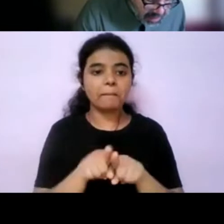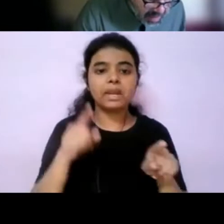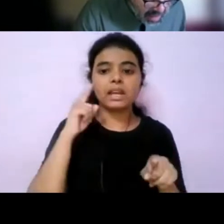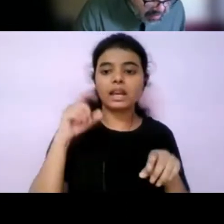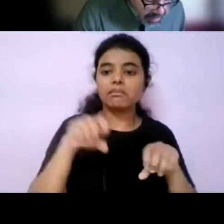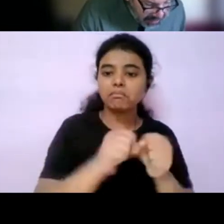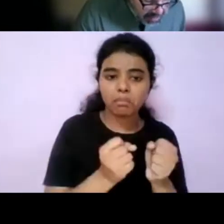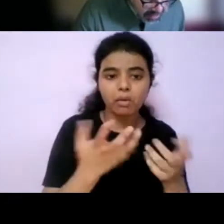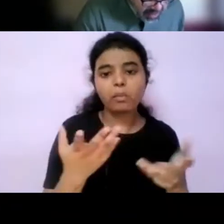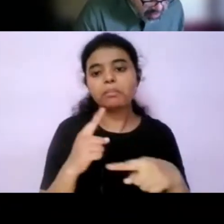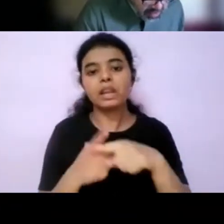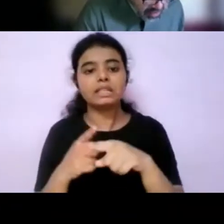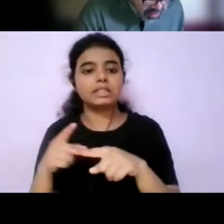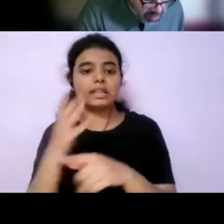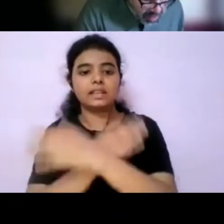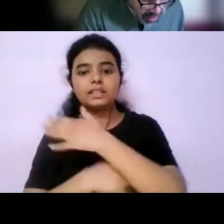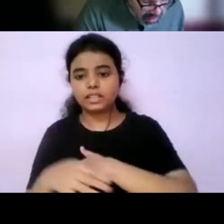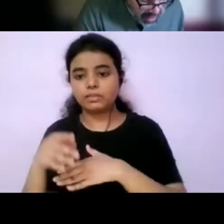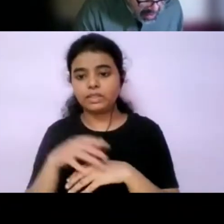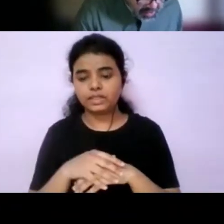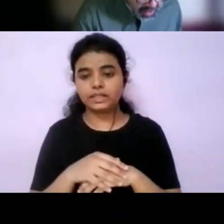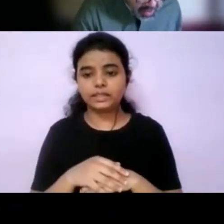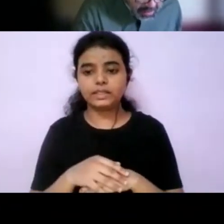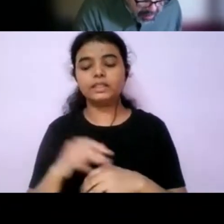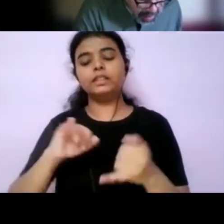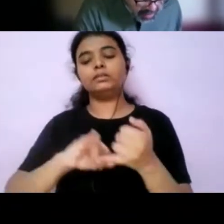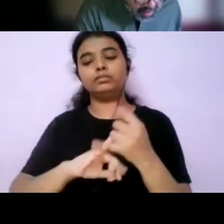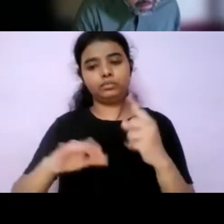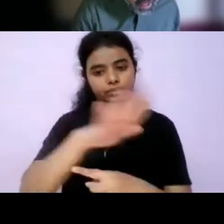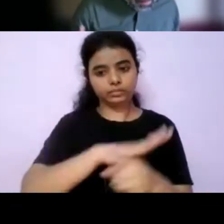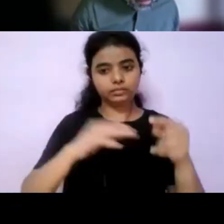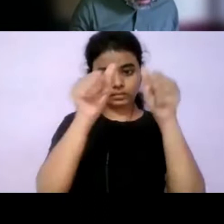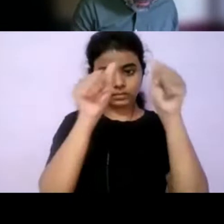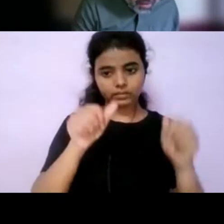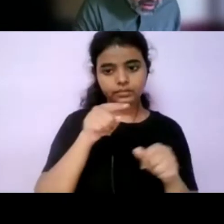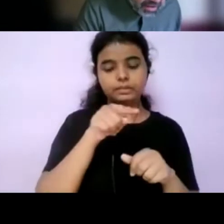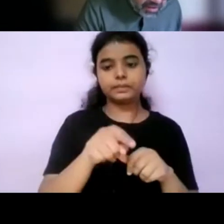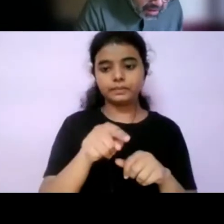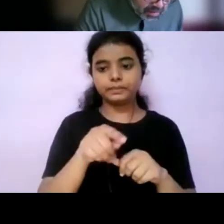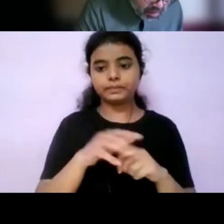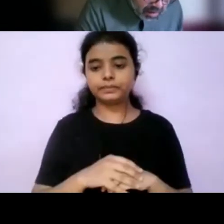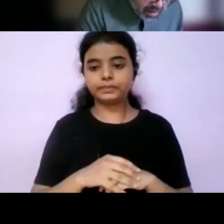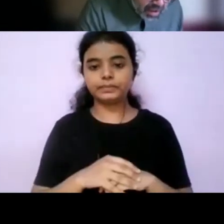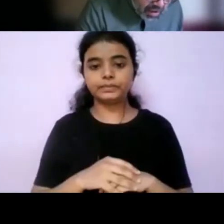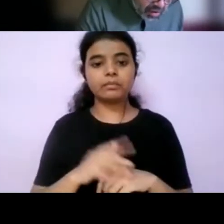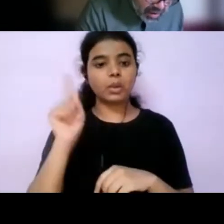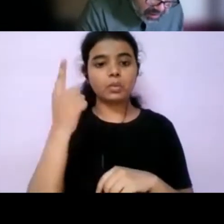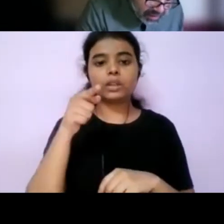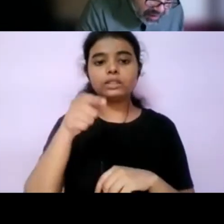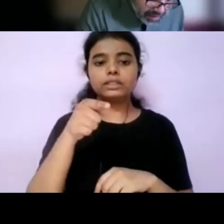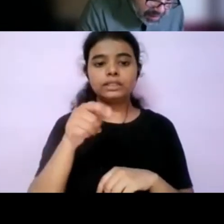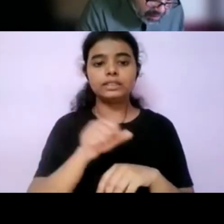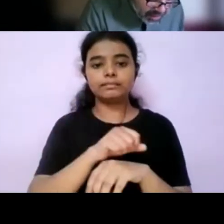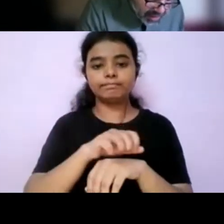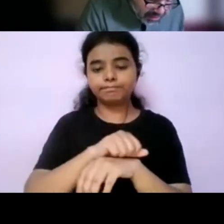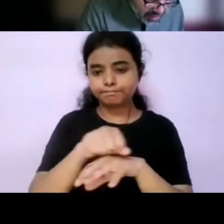disability. Vic Finkelstein took social model thinking and promoted it vigorously, first at the Singapore World Congress of